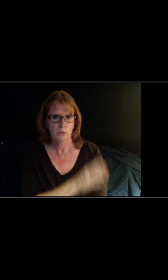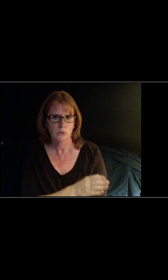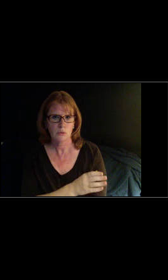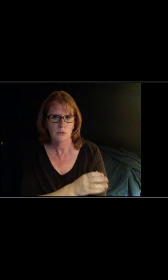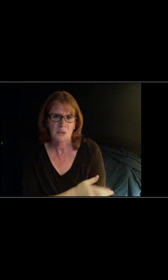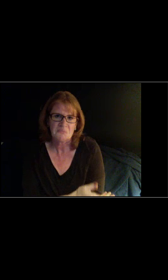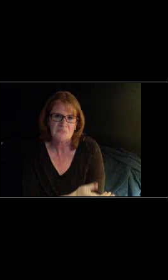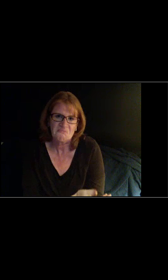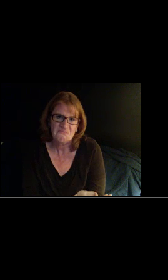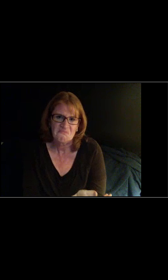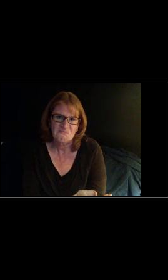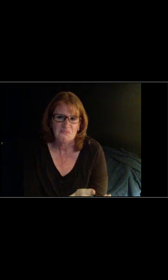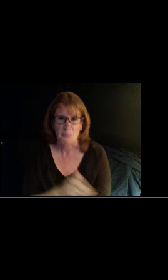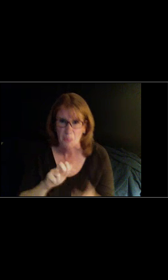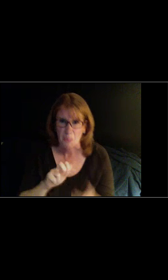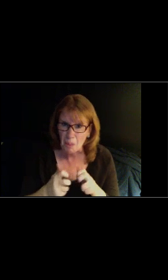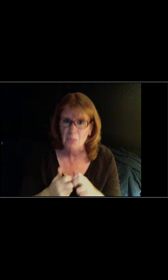So